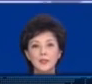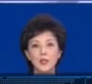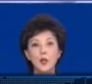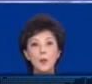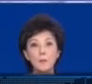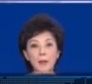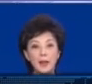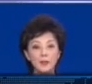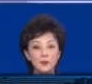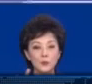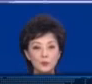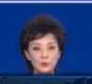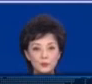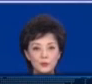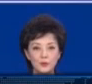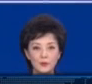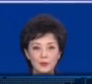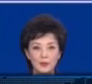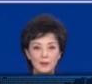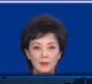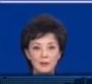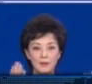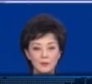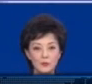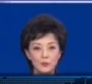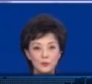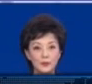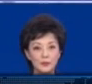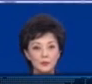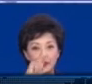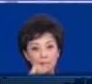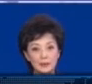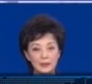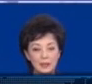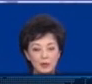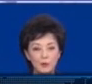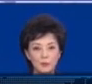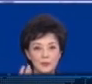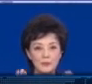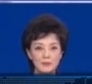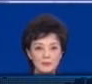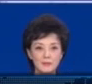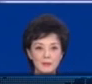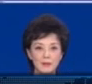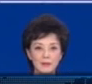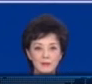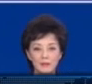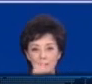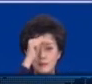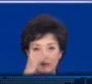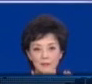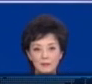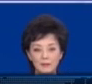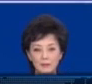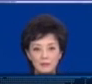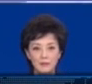sufficient supplies, and now we can completely meet the needs in Hubei province. And the second is for the key medicines.